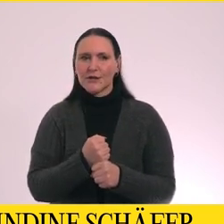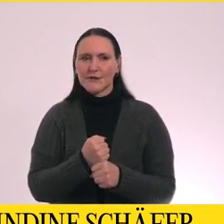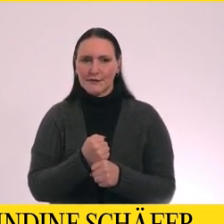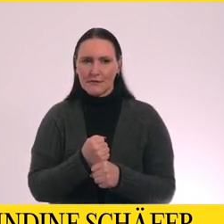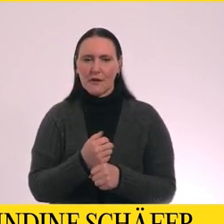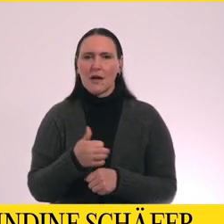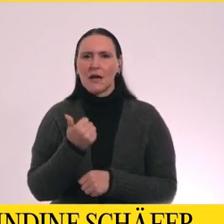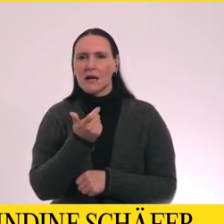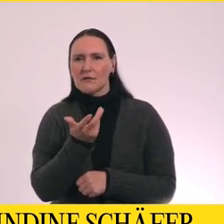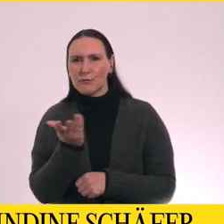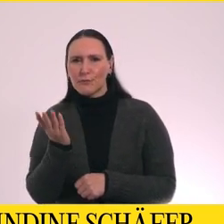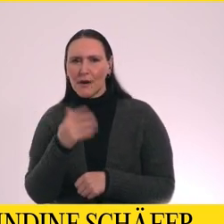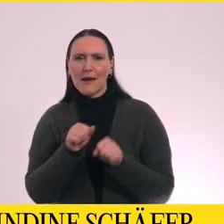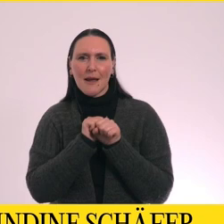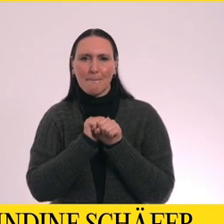through the pandemic